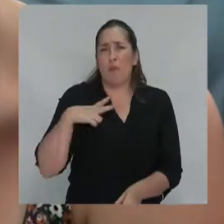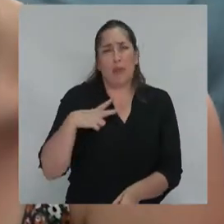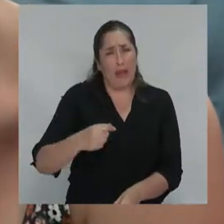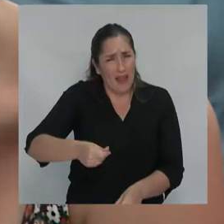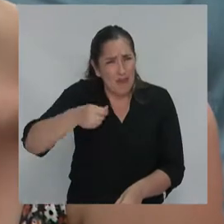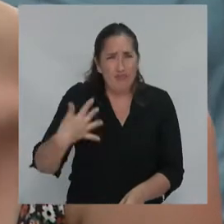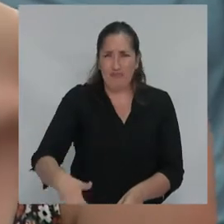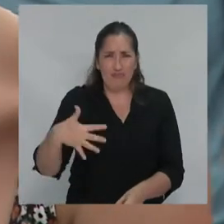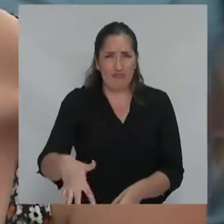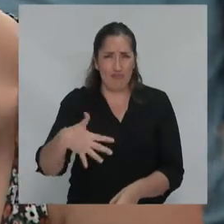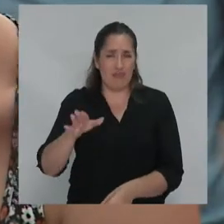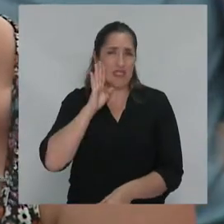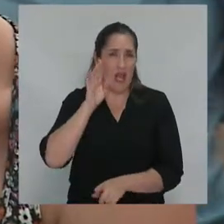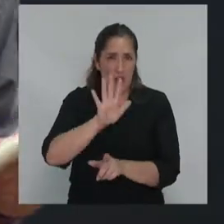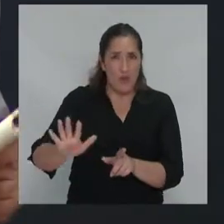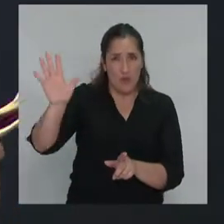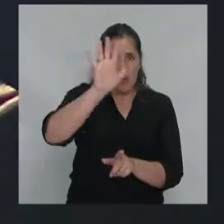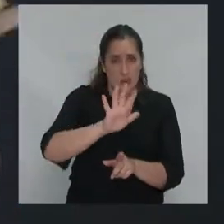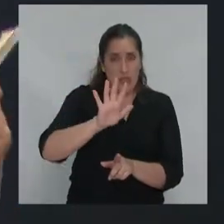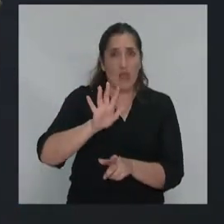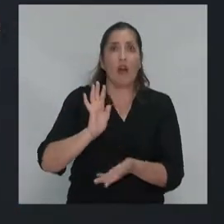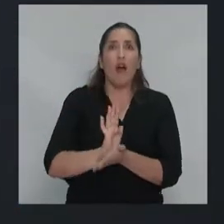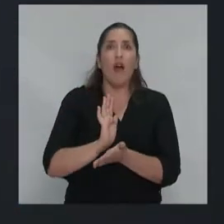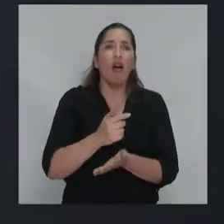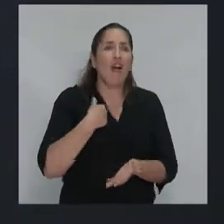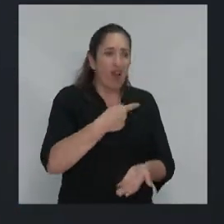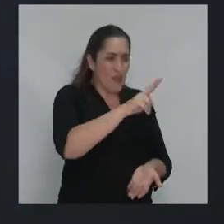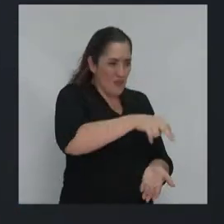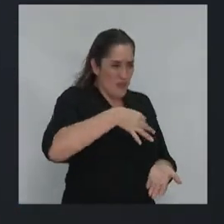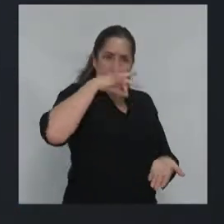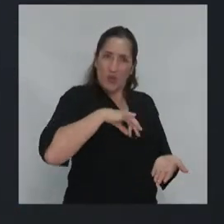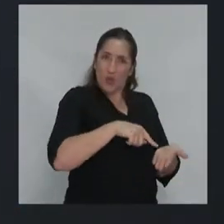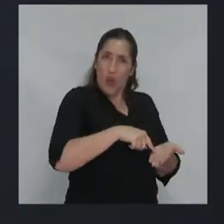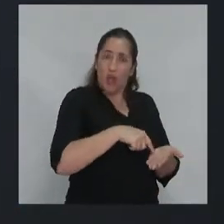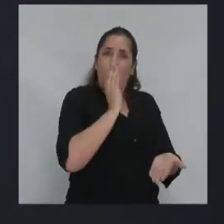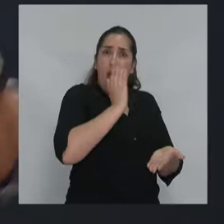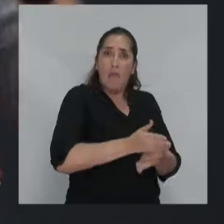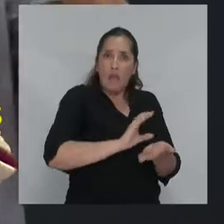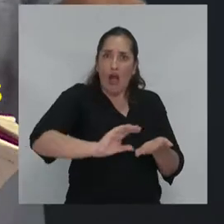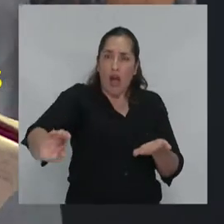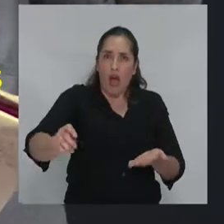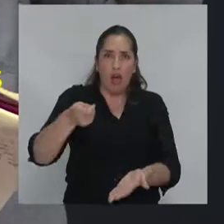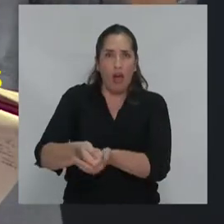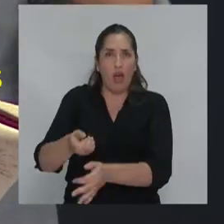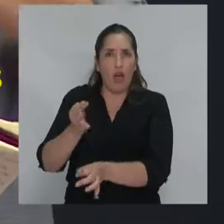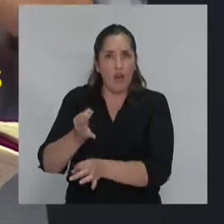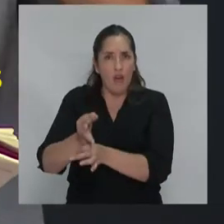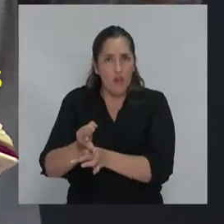half of what they make. They must pay to take care of one or two children. We used to have, when I was young,